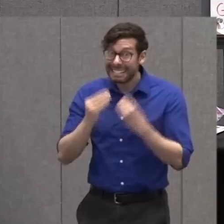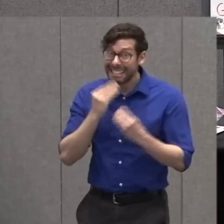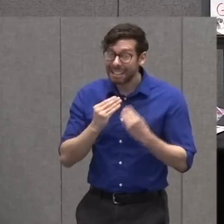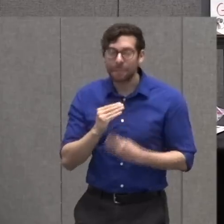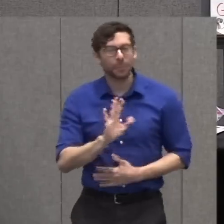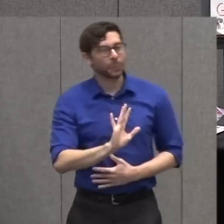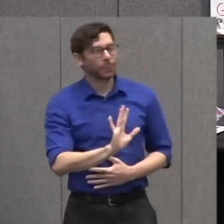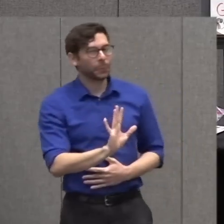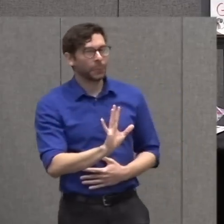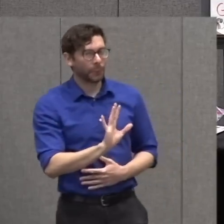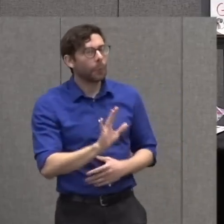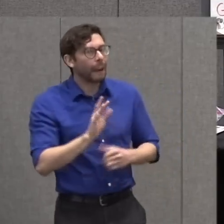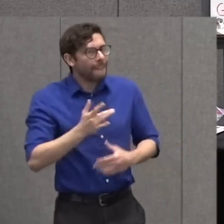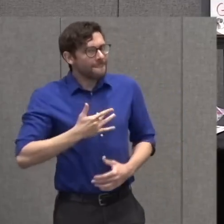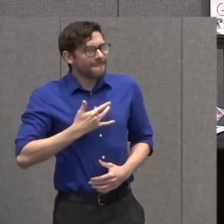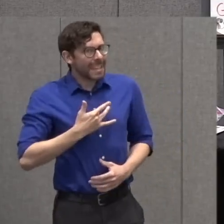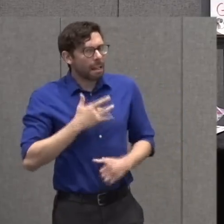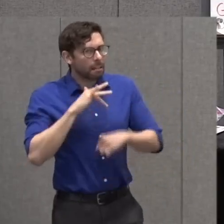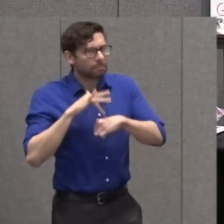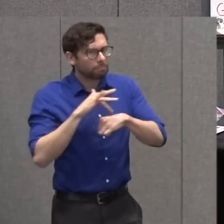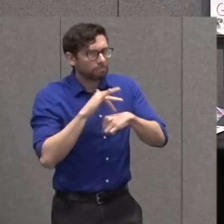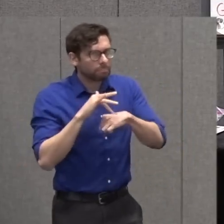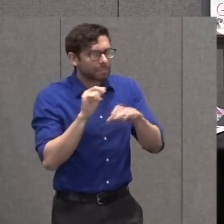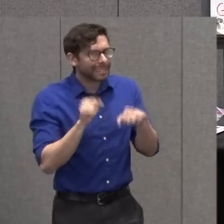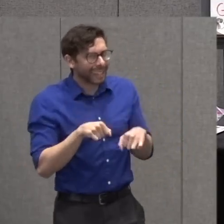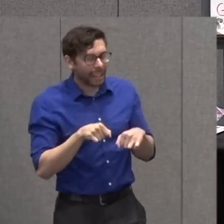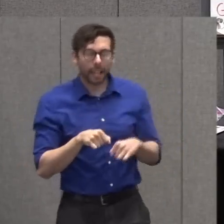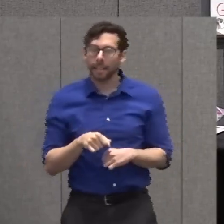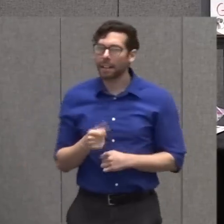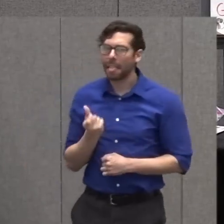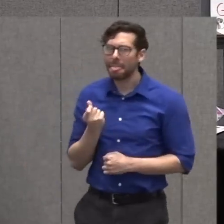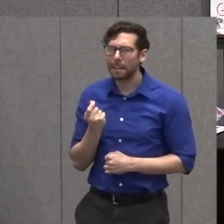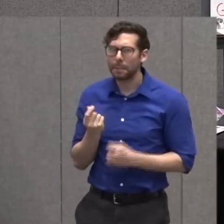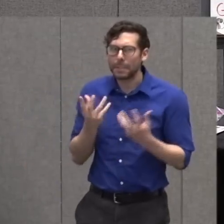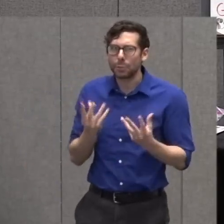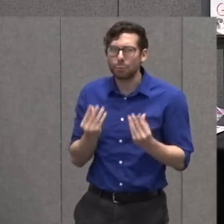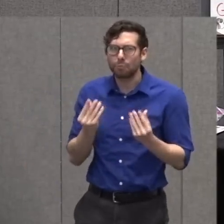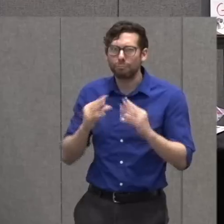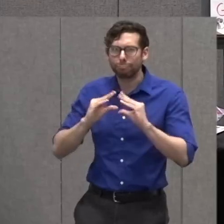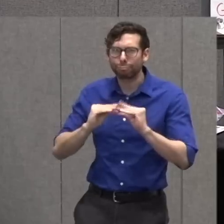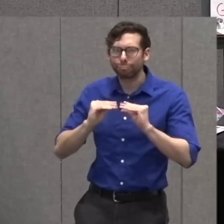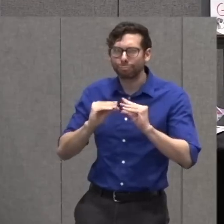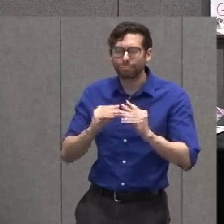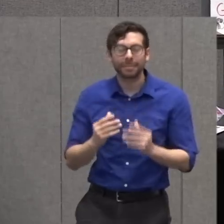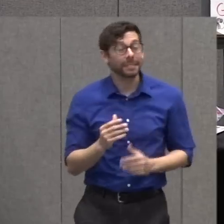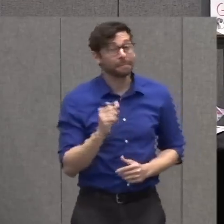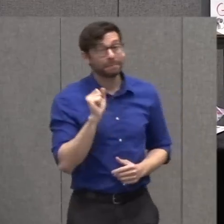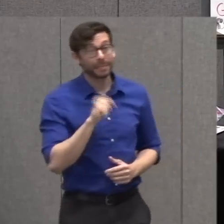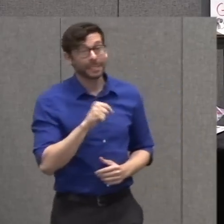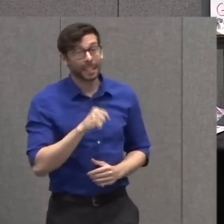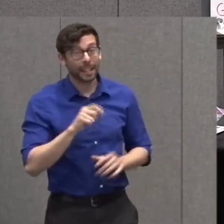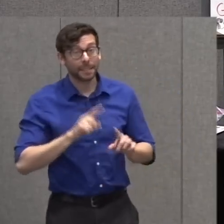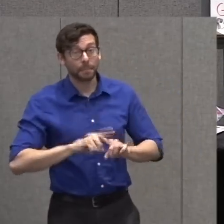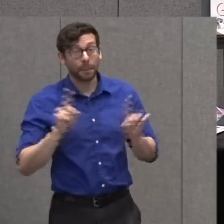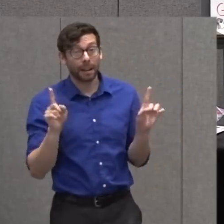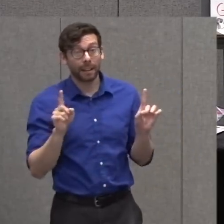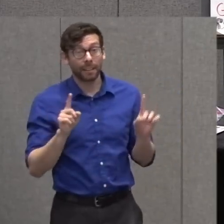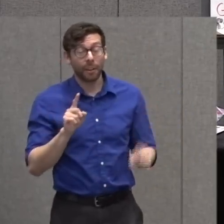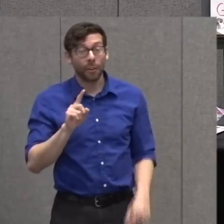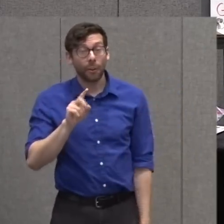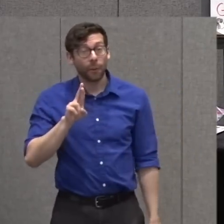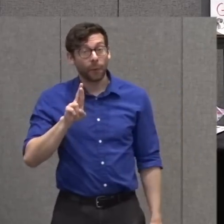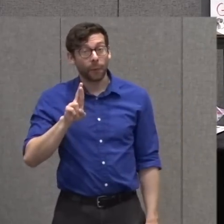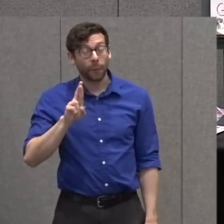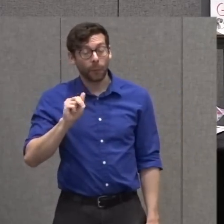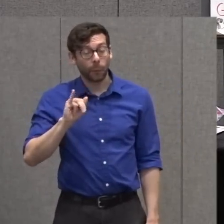Oh, yes. No eating raisins. They're a little mushy. They are a little squishy. They're squishy, yeah. But does the raisin